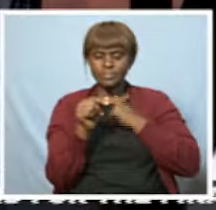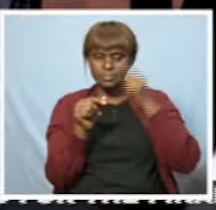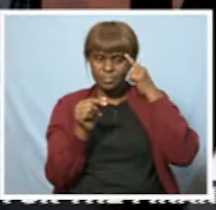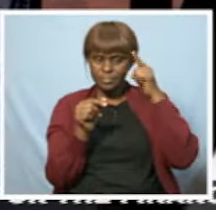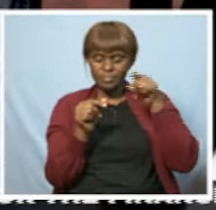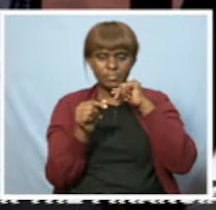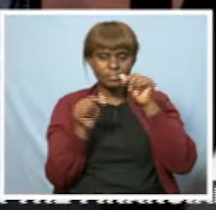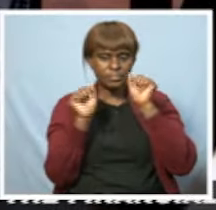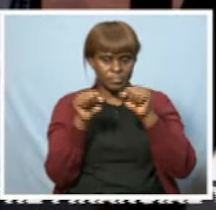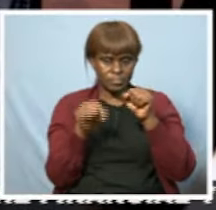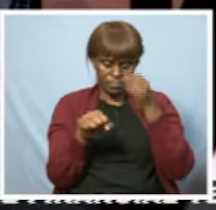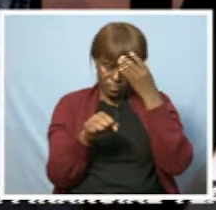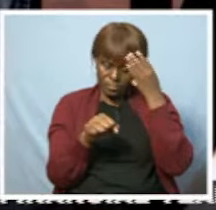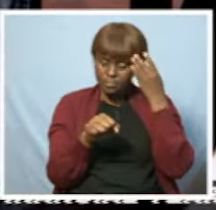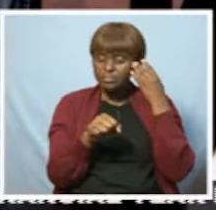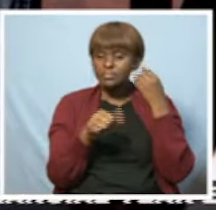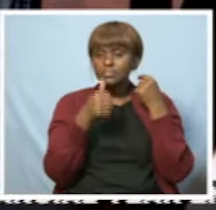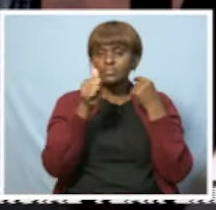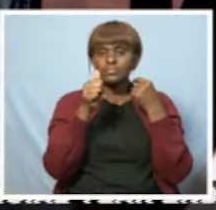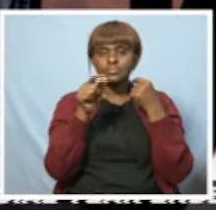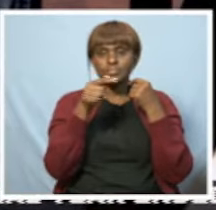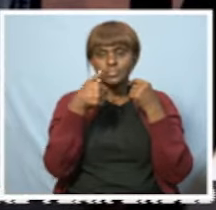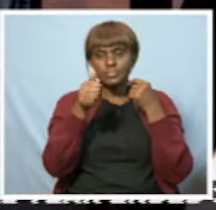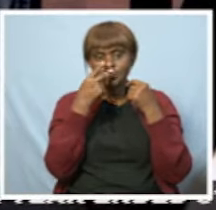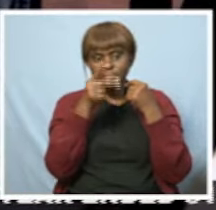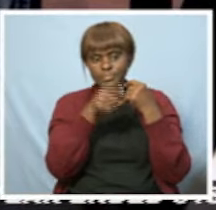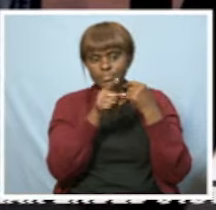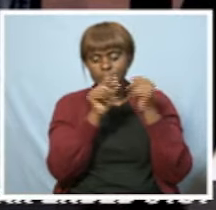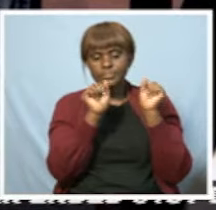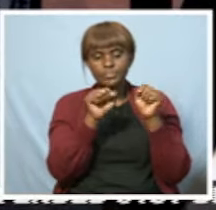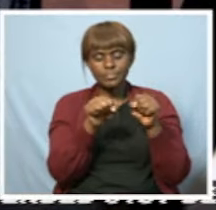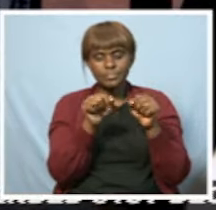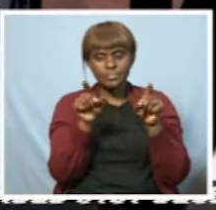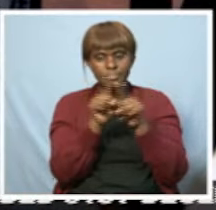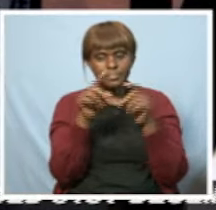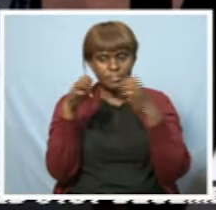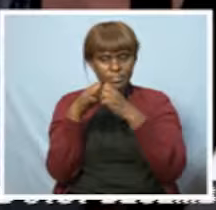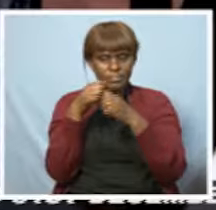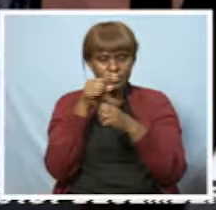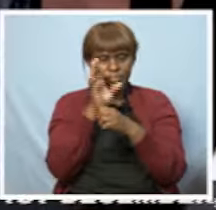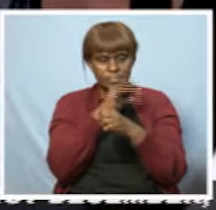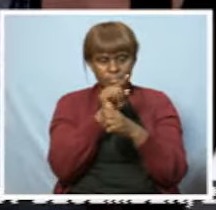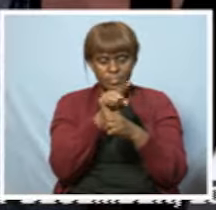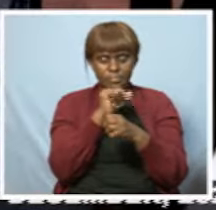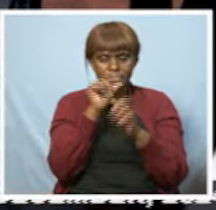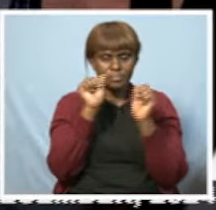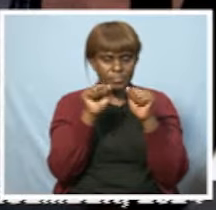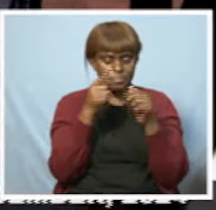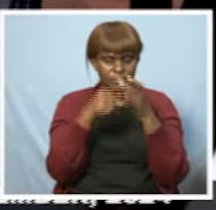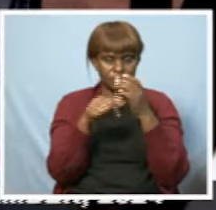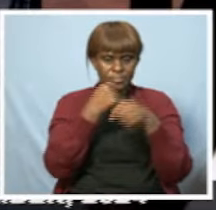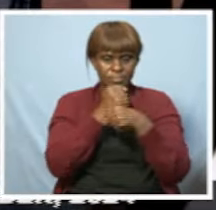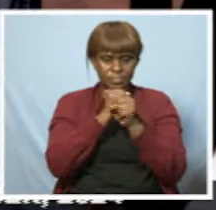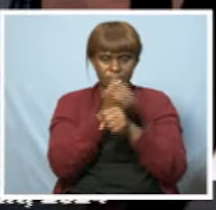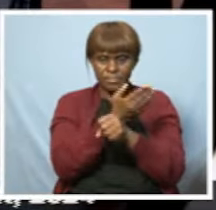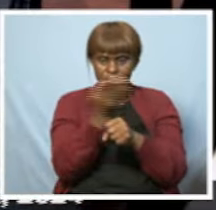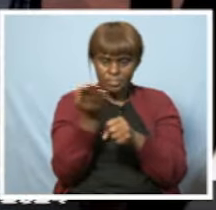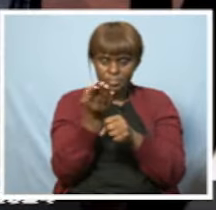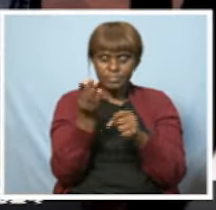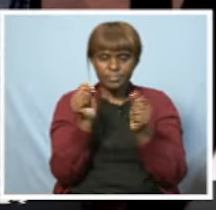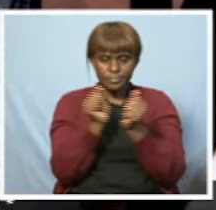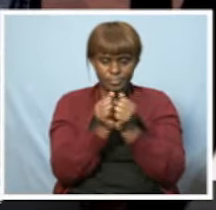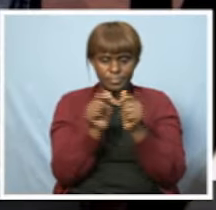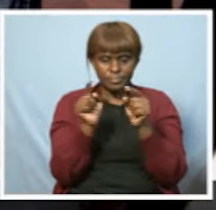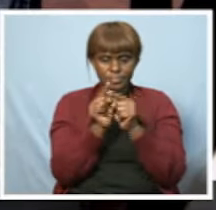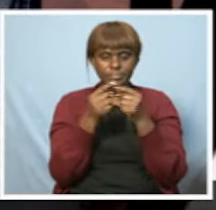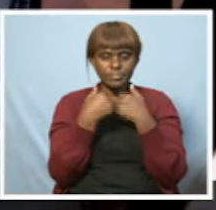possible? You saw that it was possible. Then the bank says this was not possible. What prompted you? And they eventually